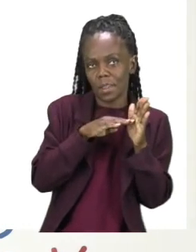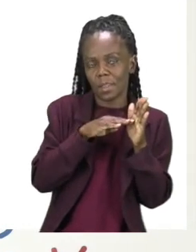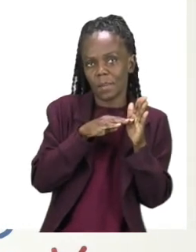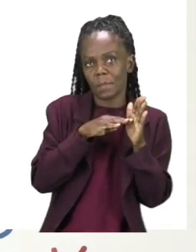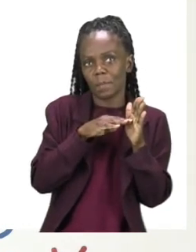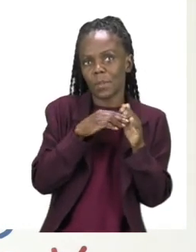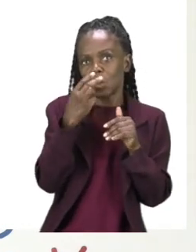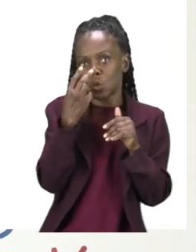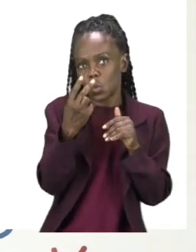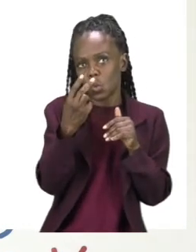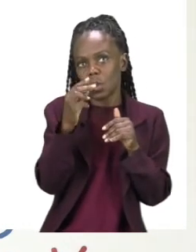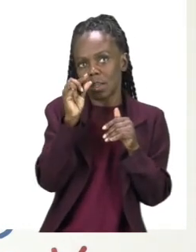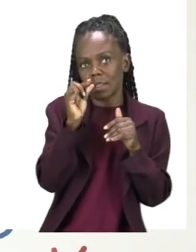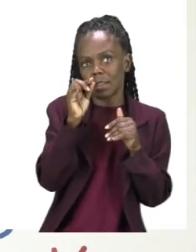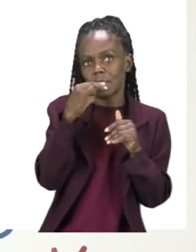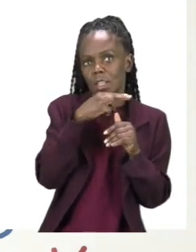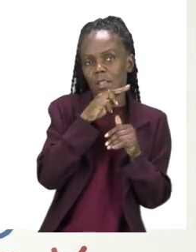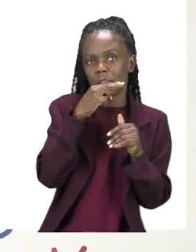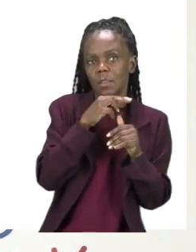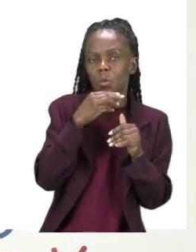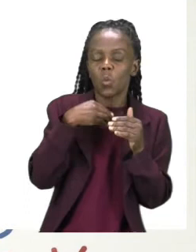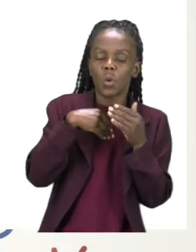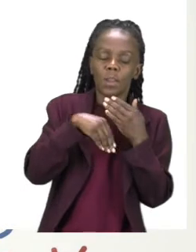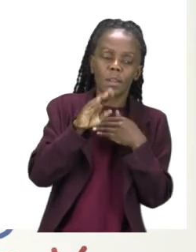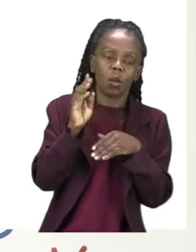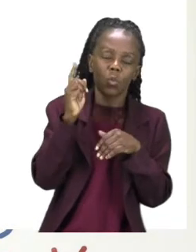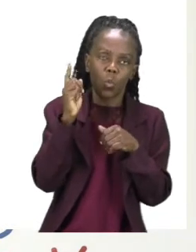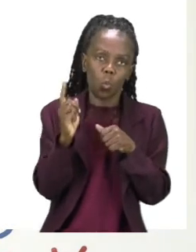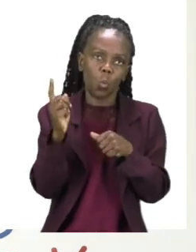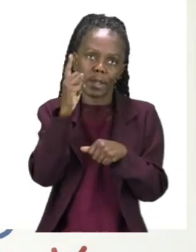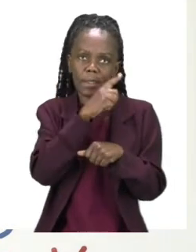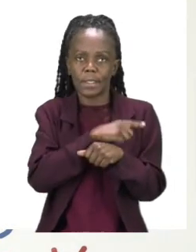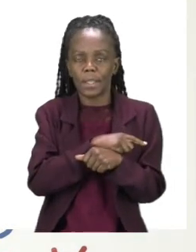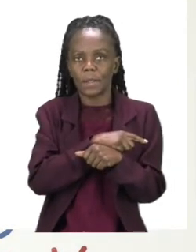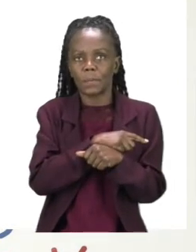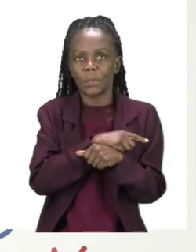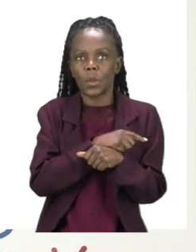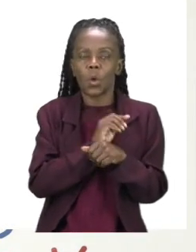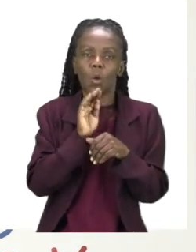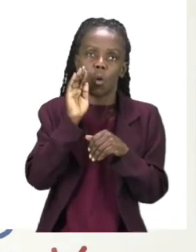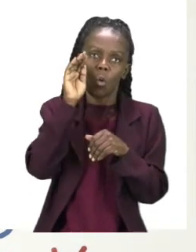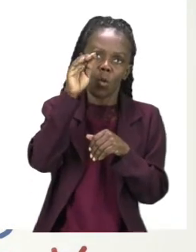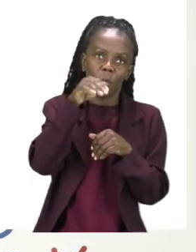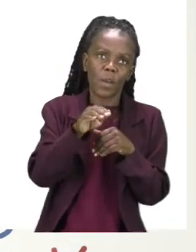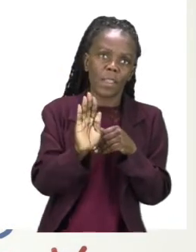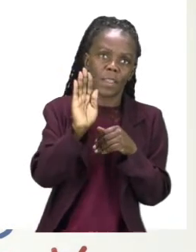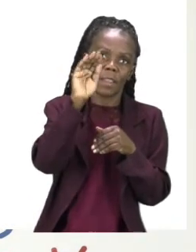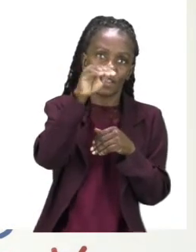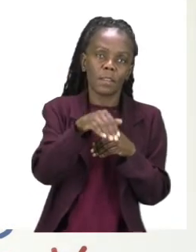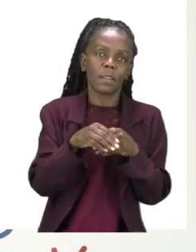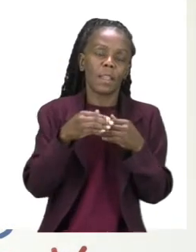back. 2 little ducks went out one day over